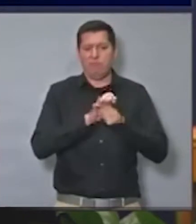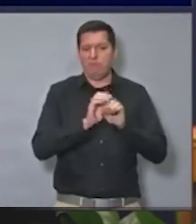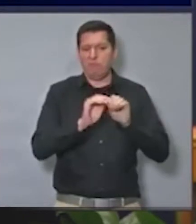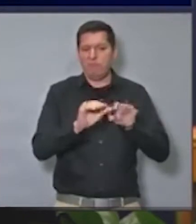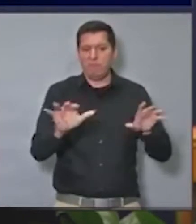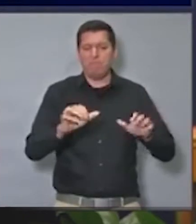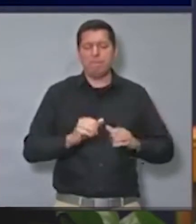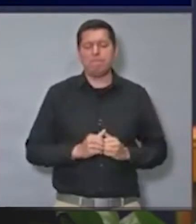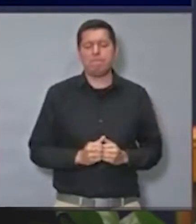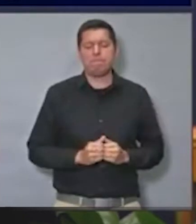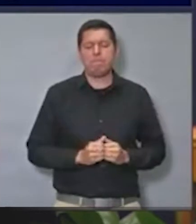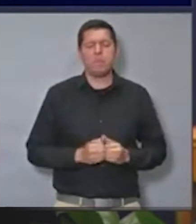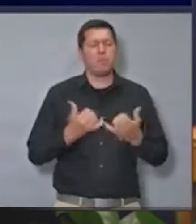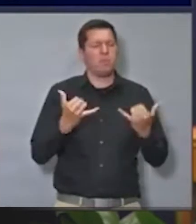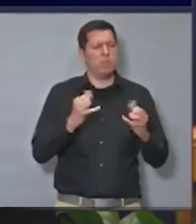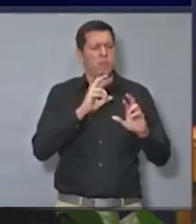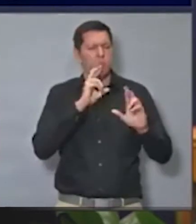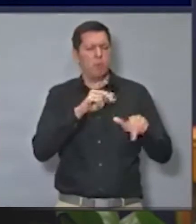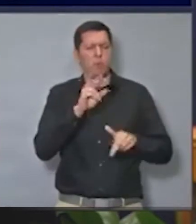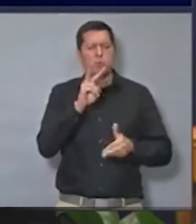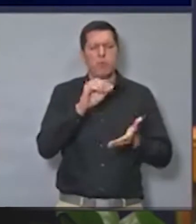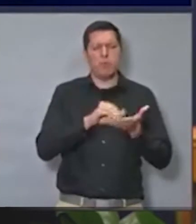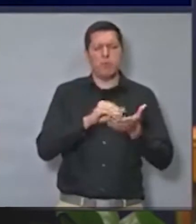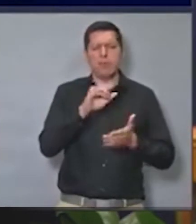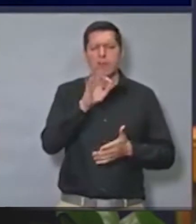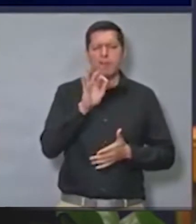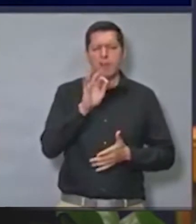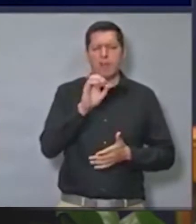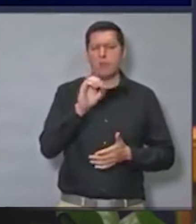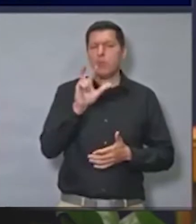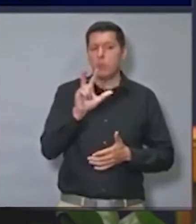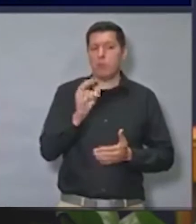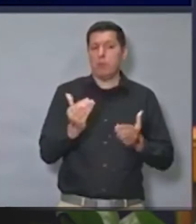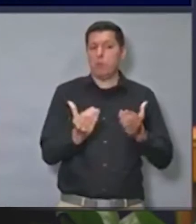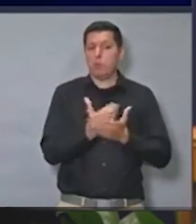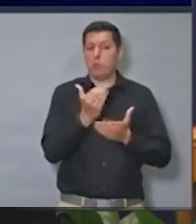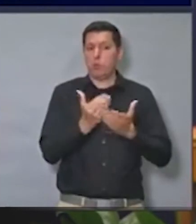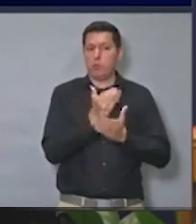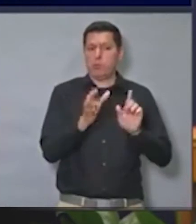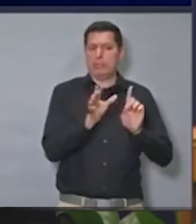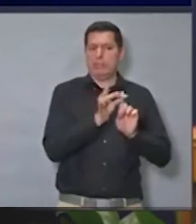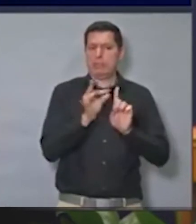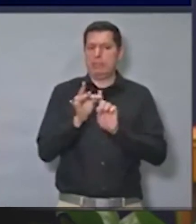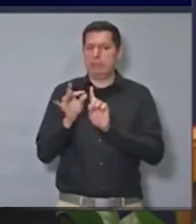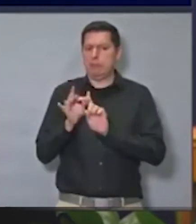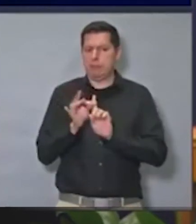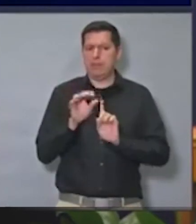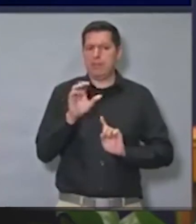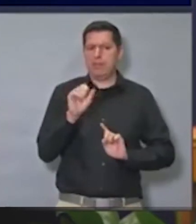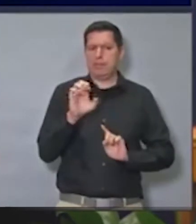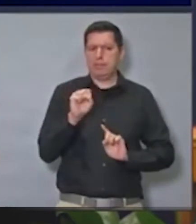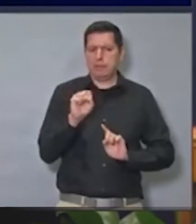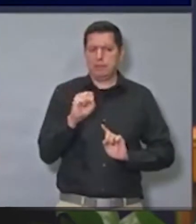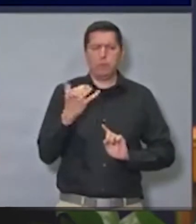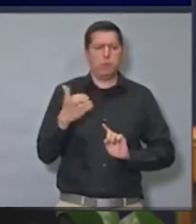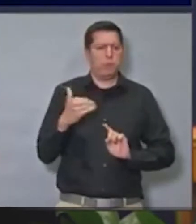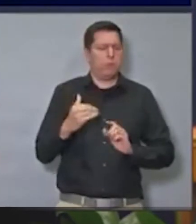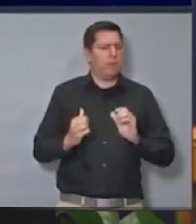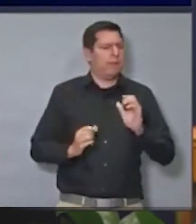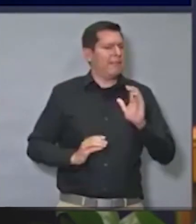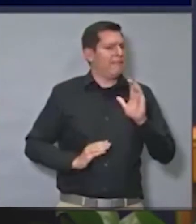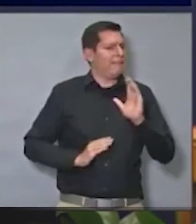Today we're reporting 2,903 new cases. This is the largest number of new cases we have